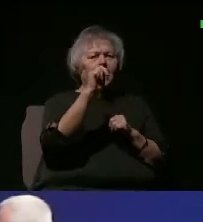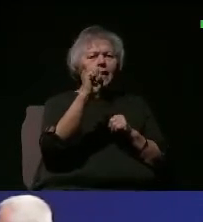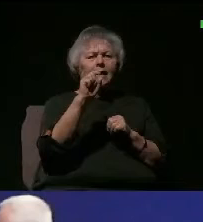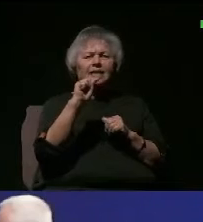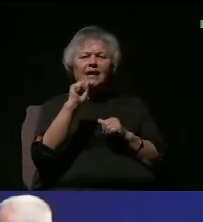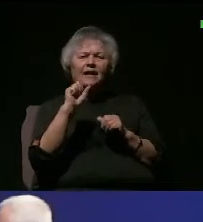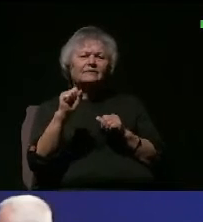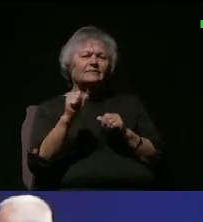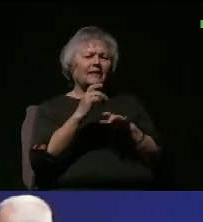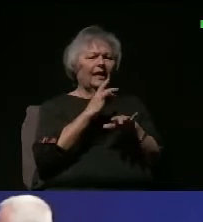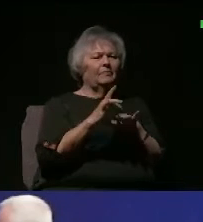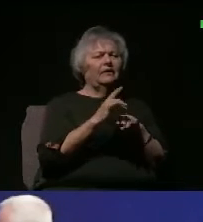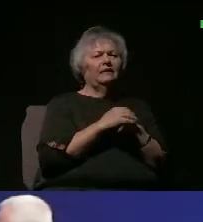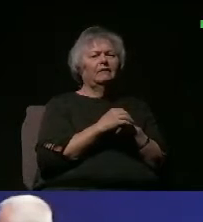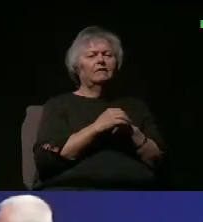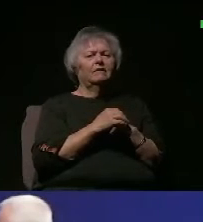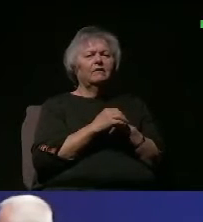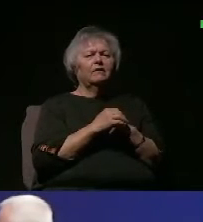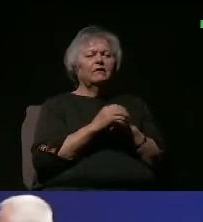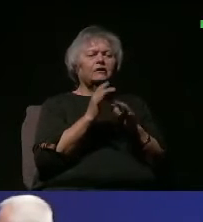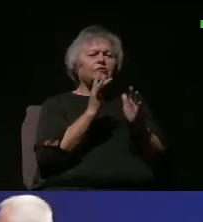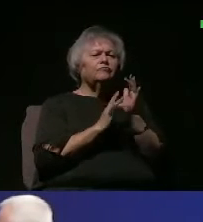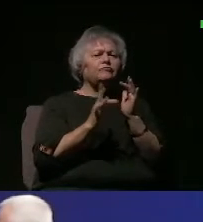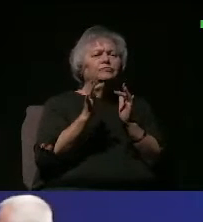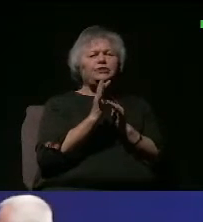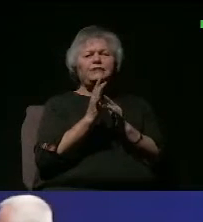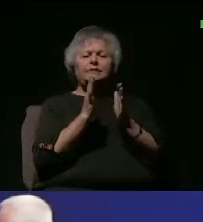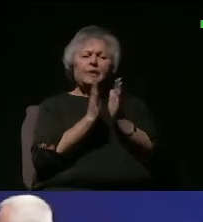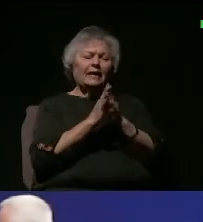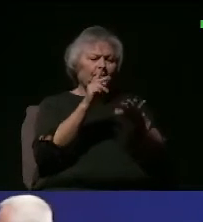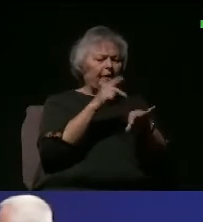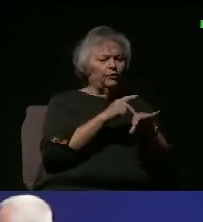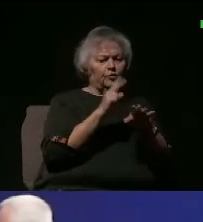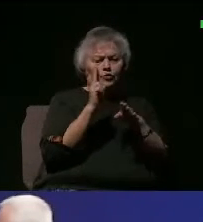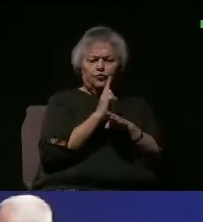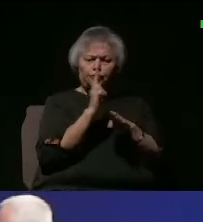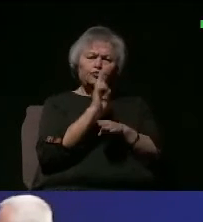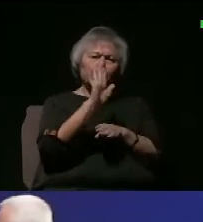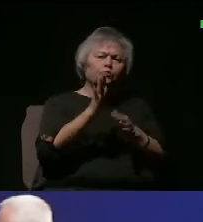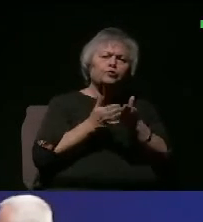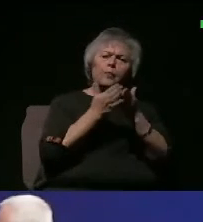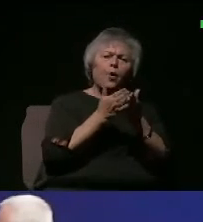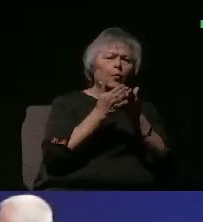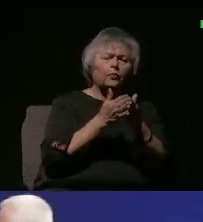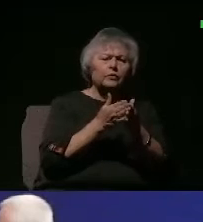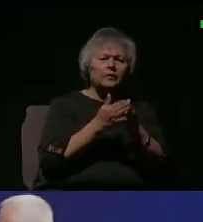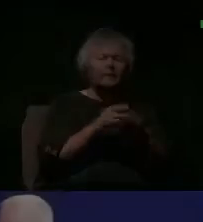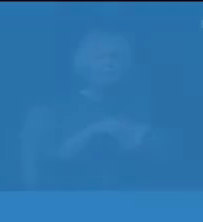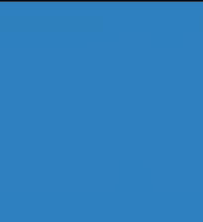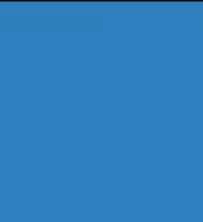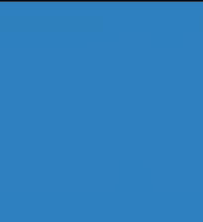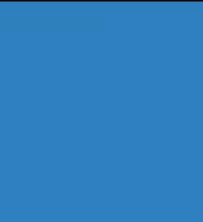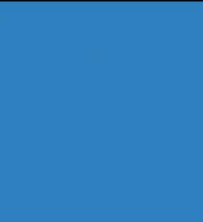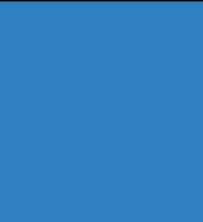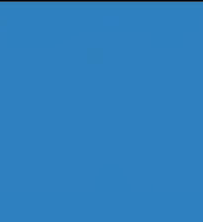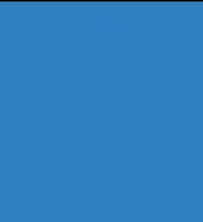your boat to speak a message. And so Peter gladly, since the boat's not being used very well for fishing, he decides, yes,